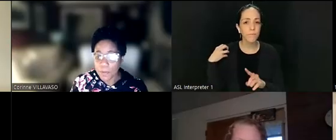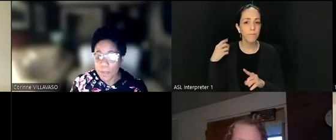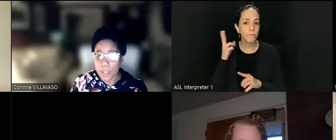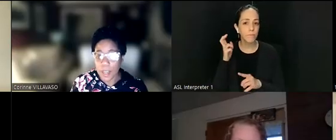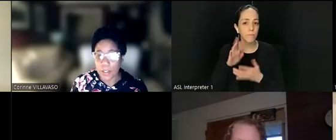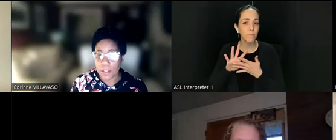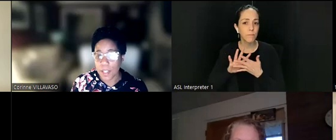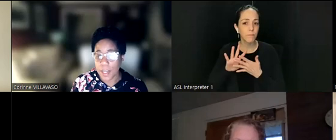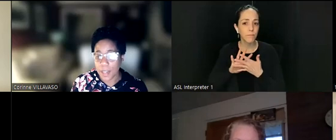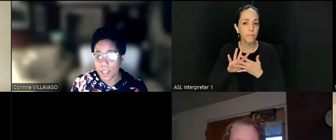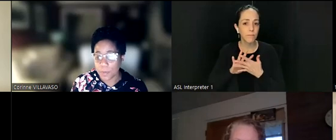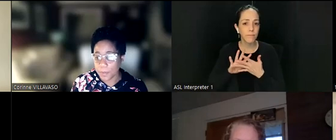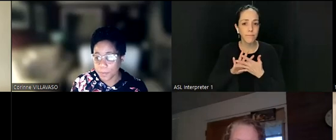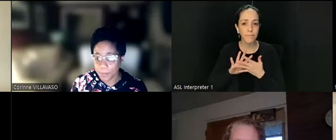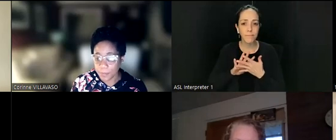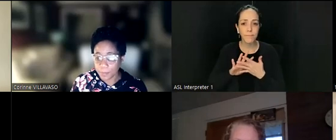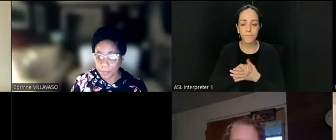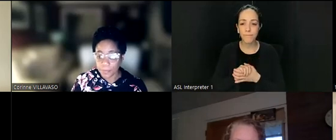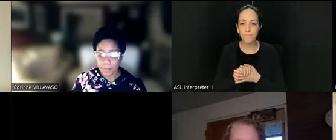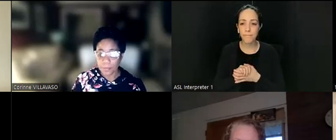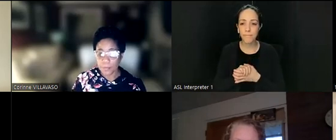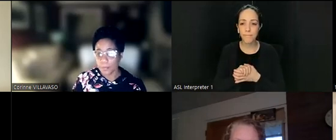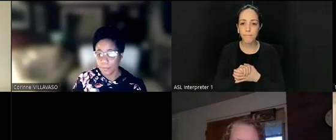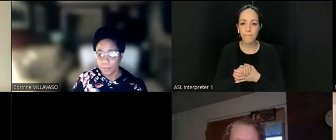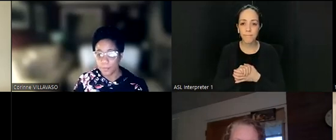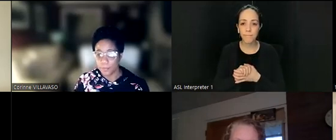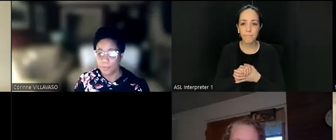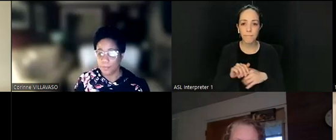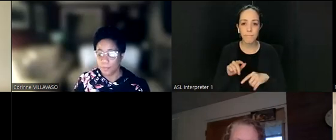to discuss the land acknowledgement.